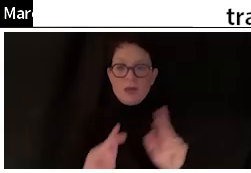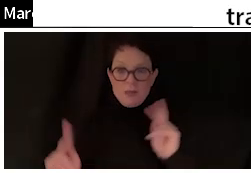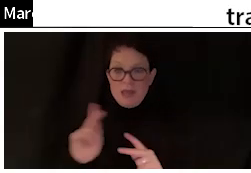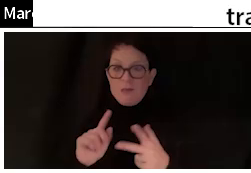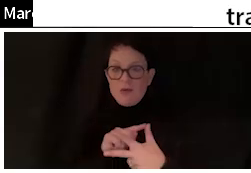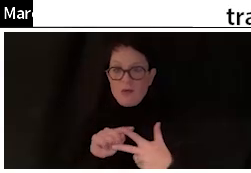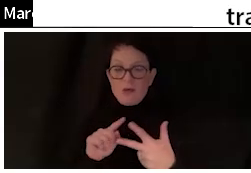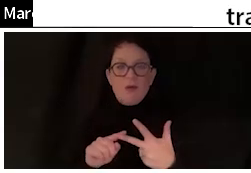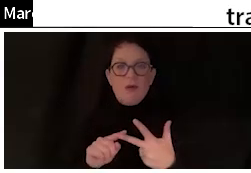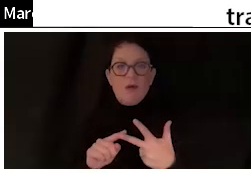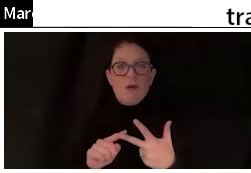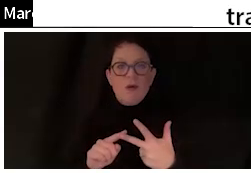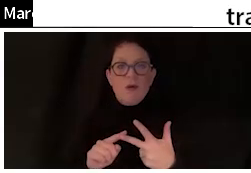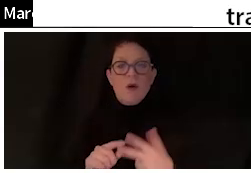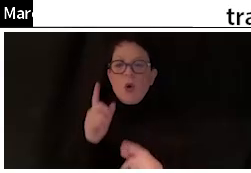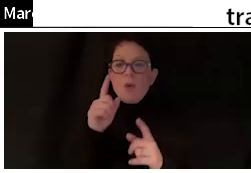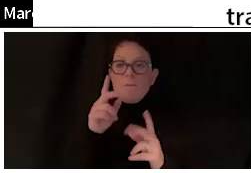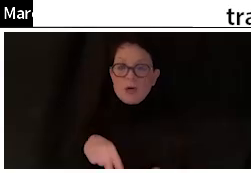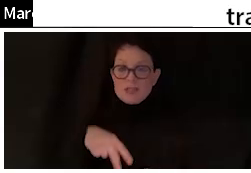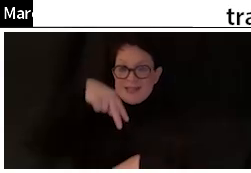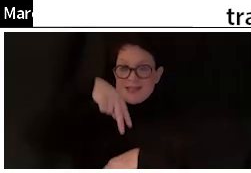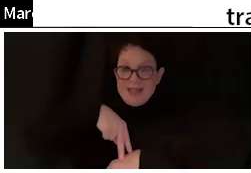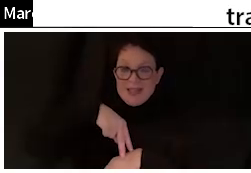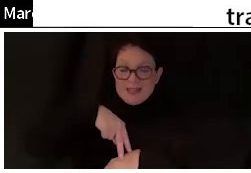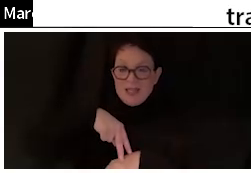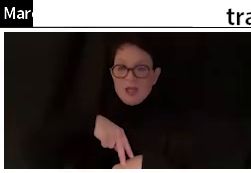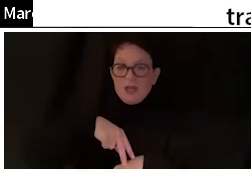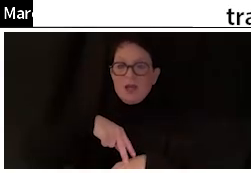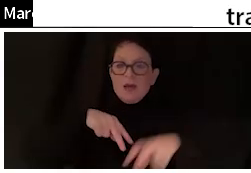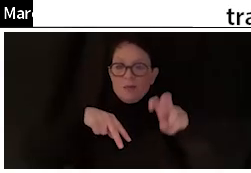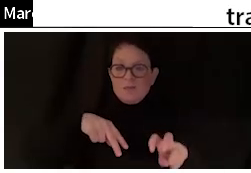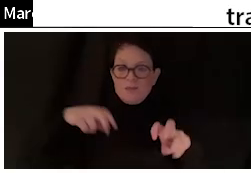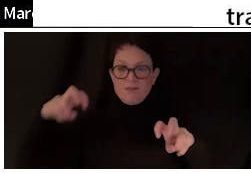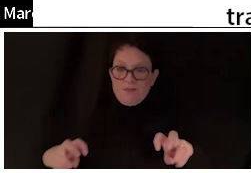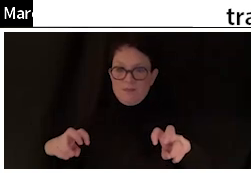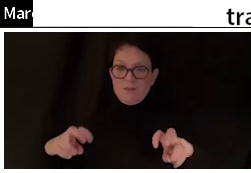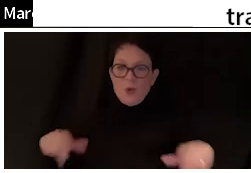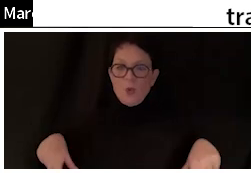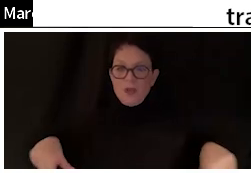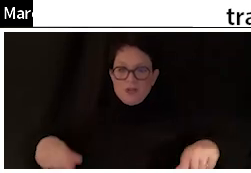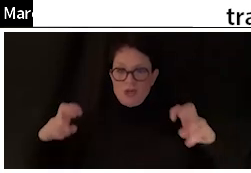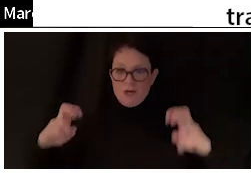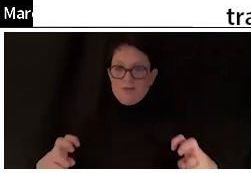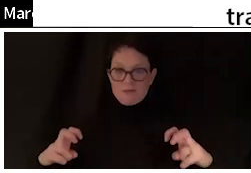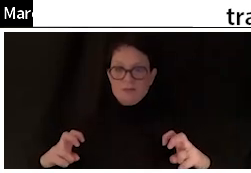people, 1 person is standing, 2 people are in wheelchairs.